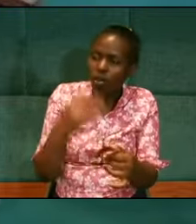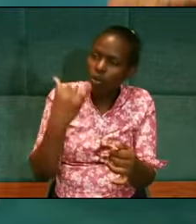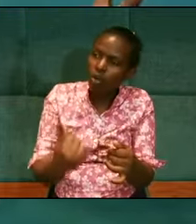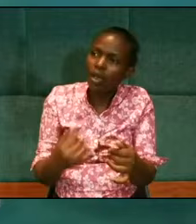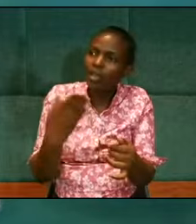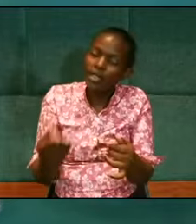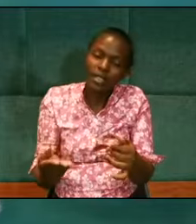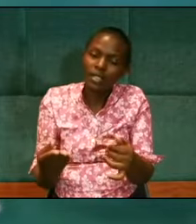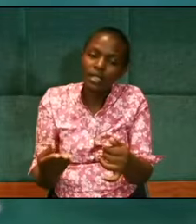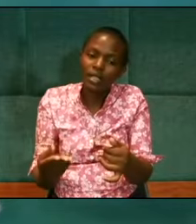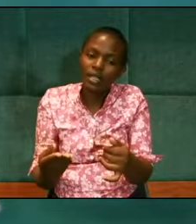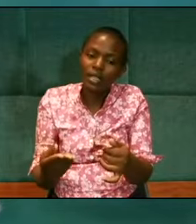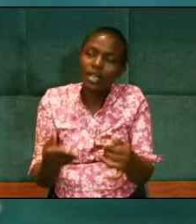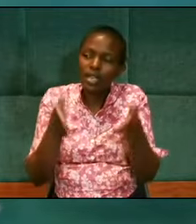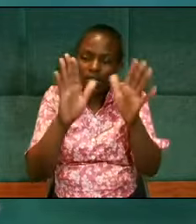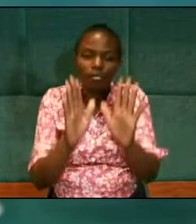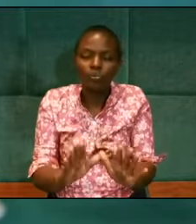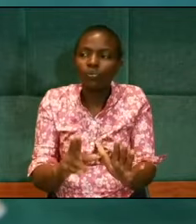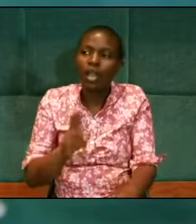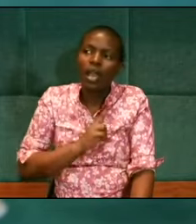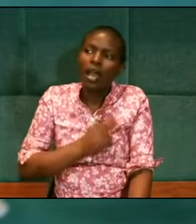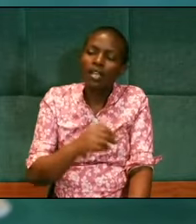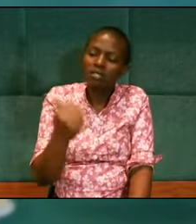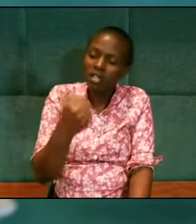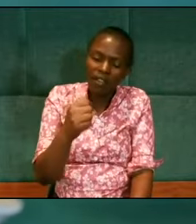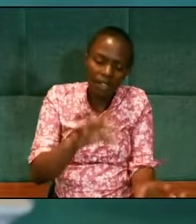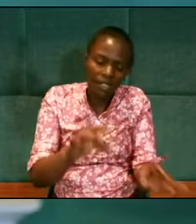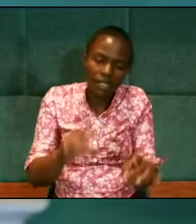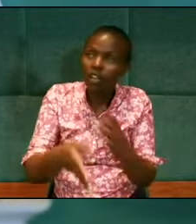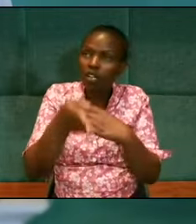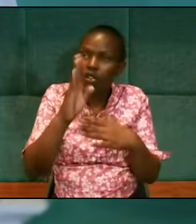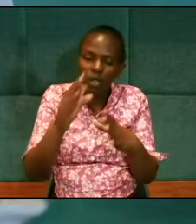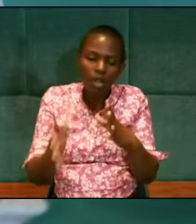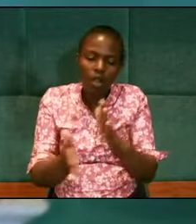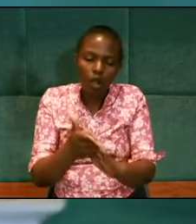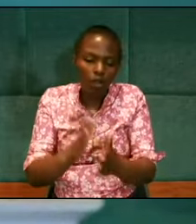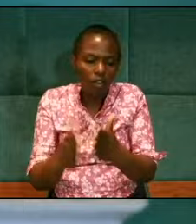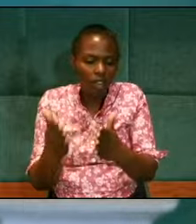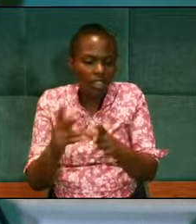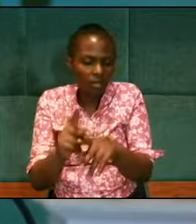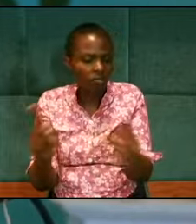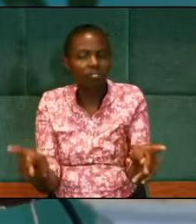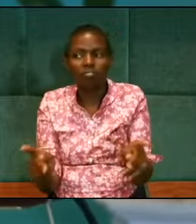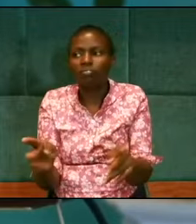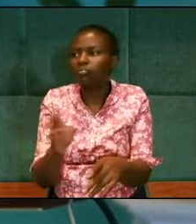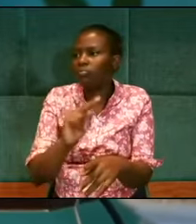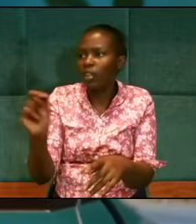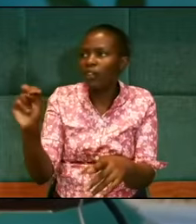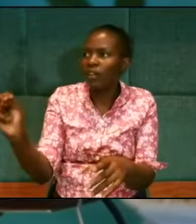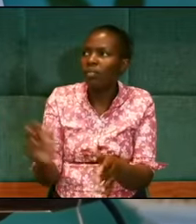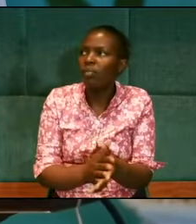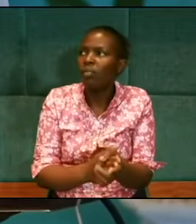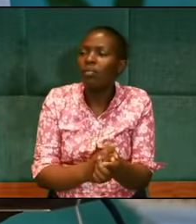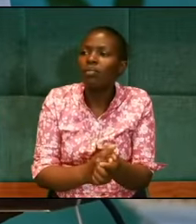you cannot trust yourself and you cannot take God out of the process. The result, with the secularization of